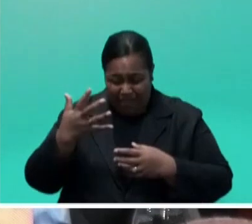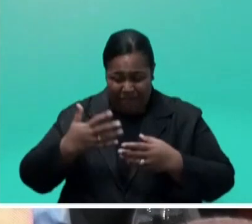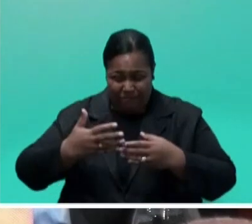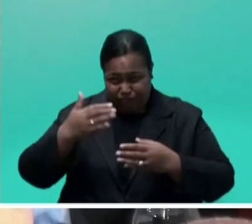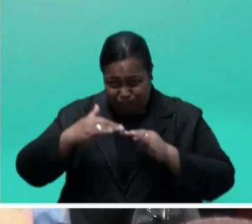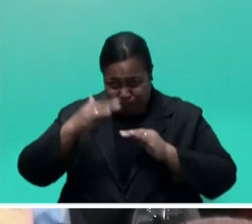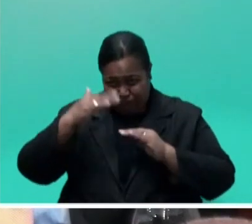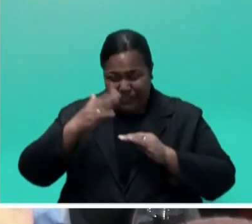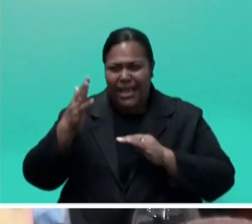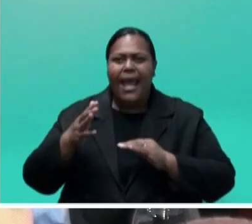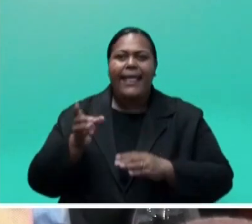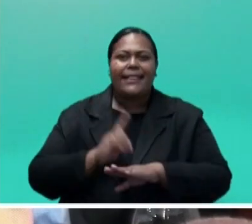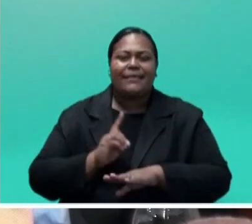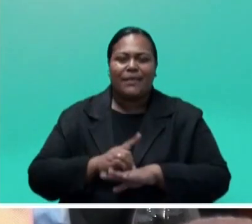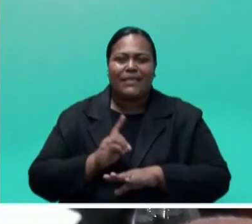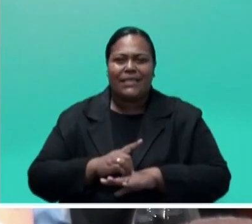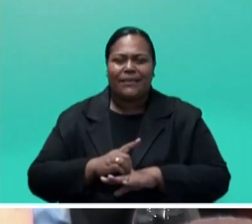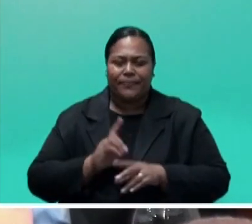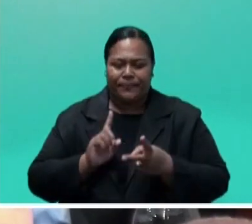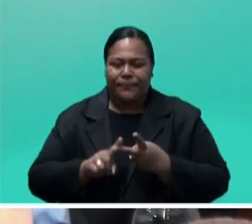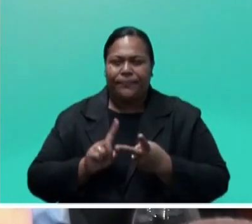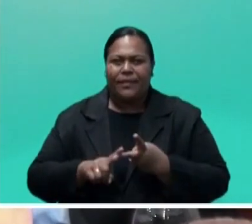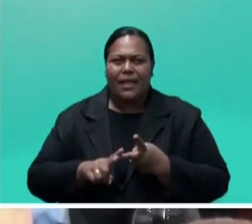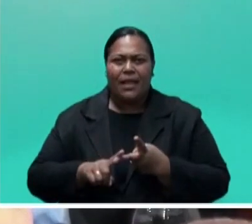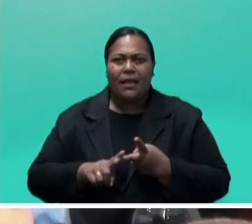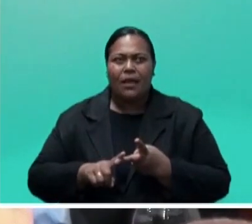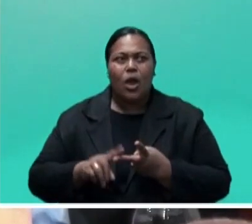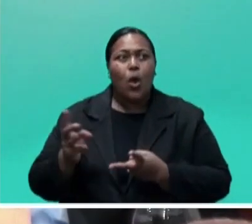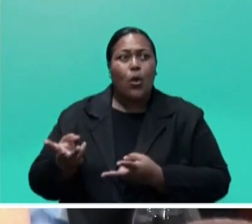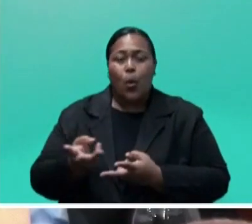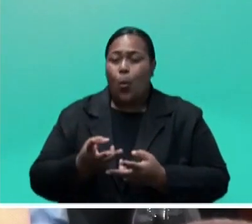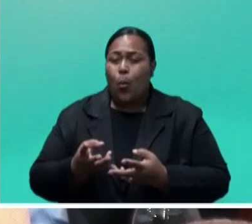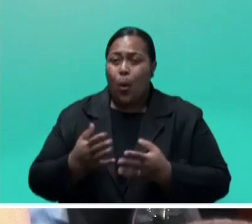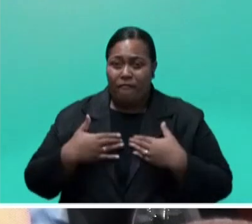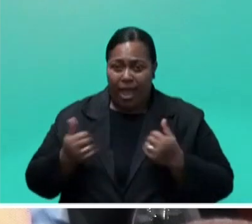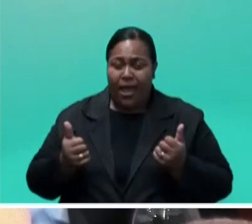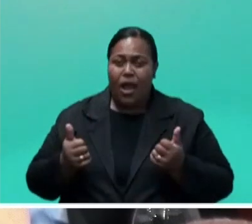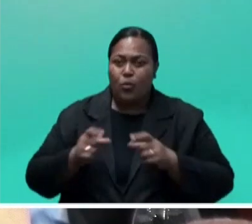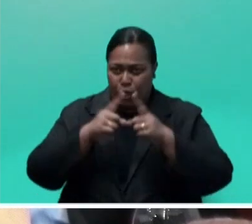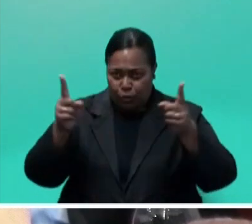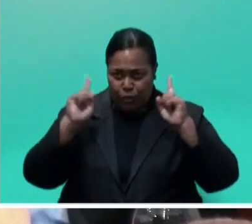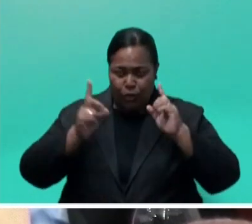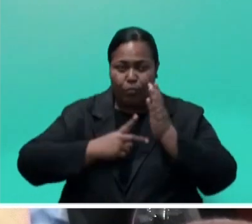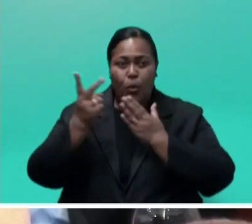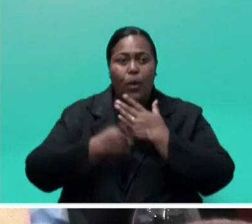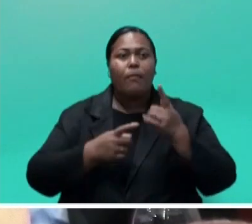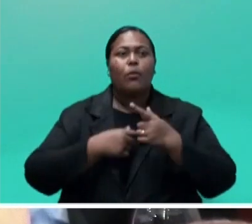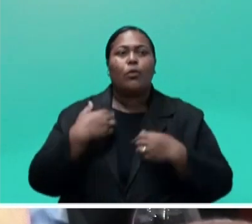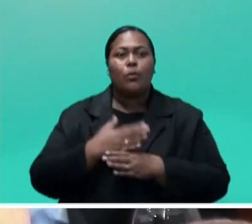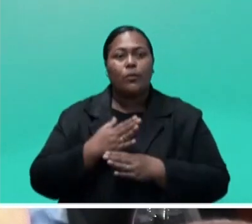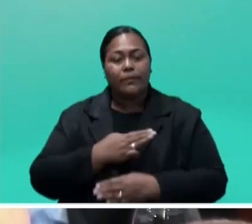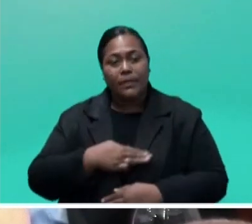talked about, the revival of the welfare graduation program in terms of providing a sustainable pathway, which we are working with certain